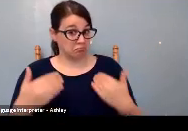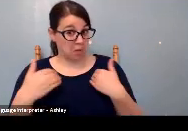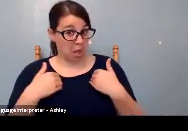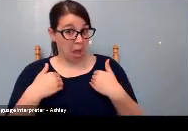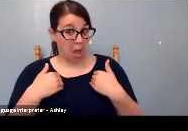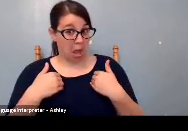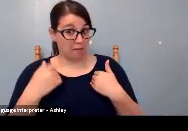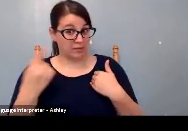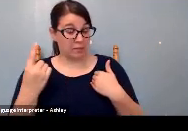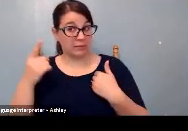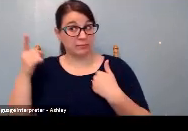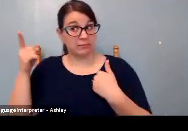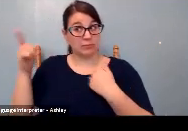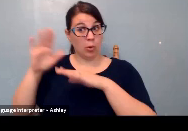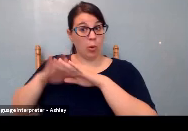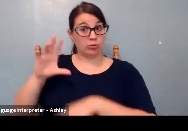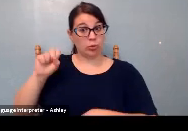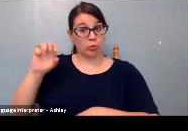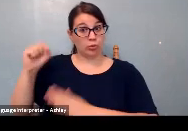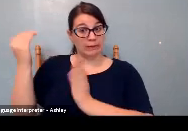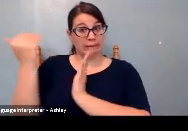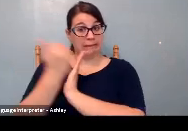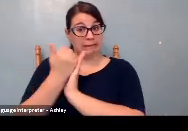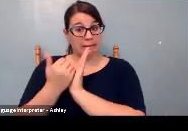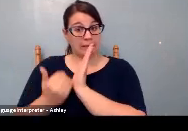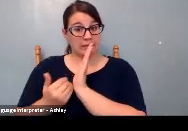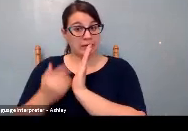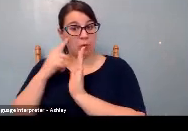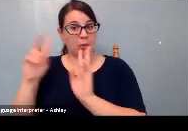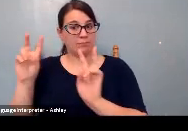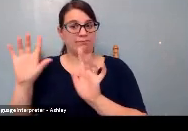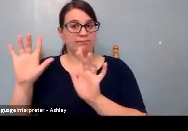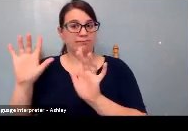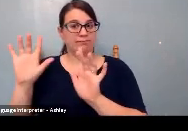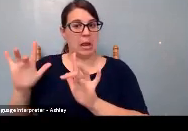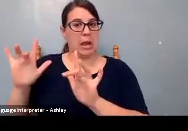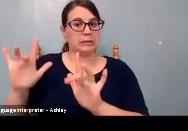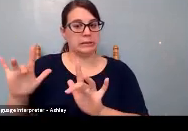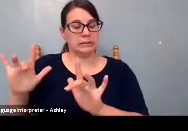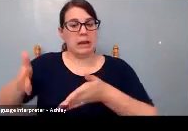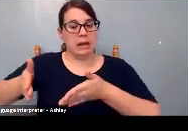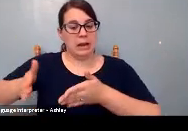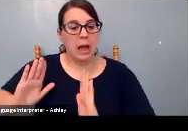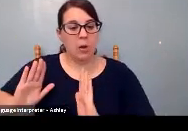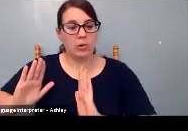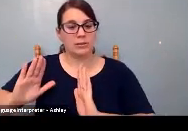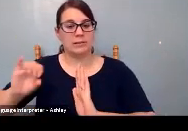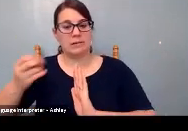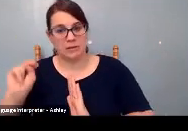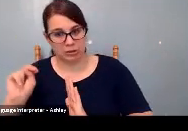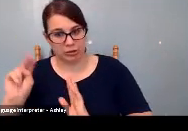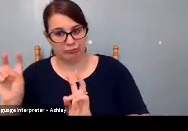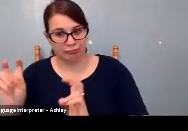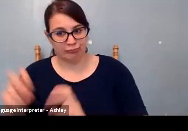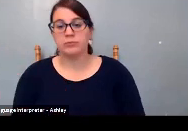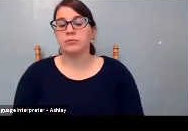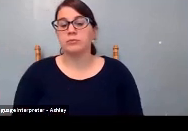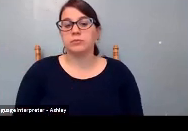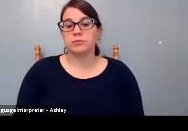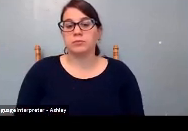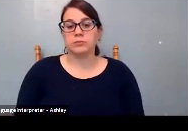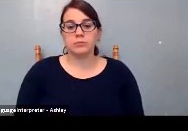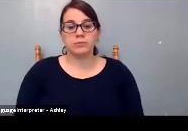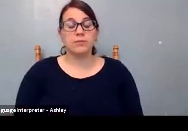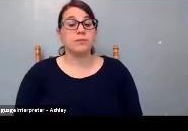Security Administration's list of compassionate allowances condition? This is that if you go to